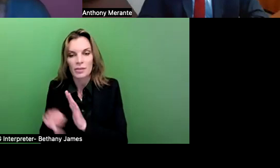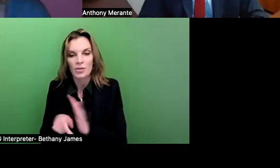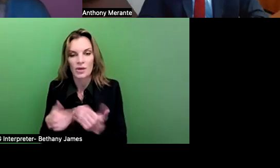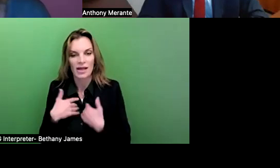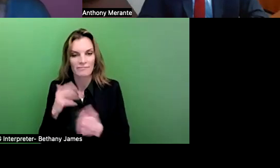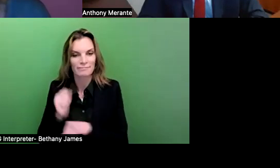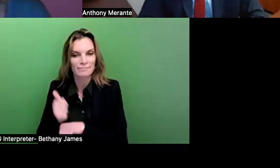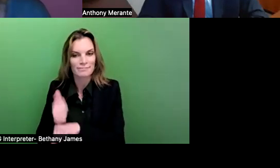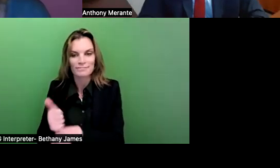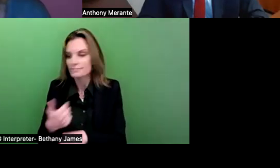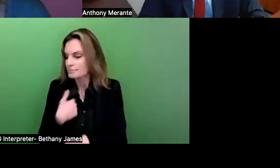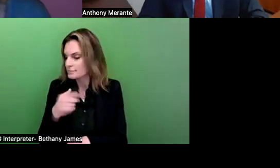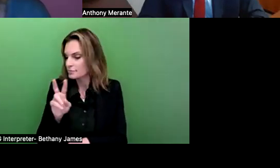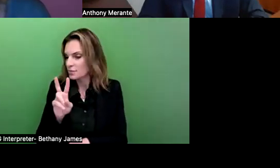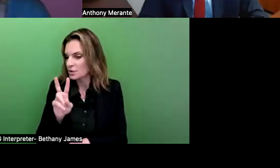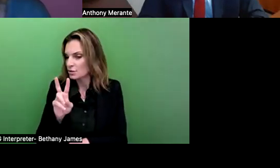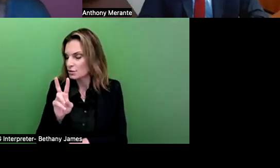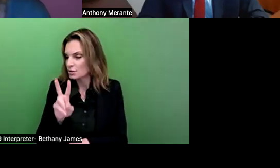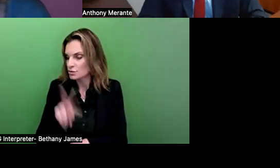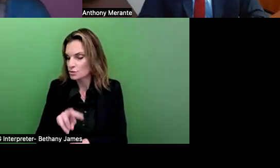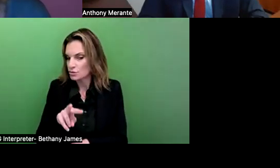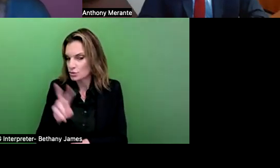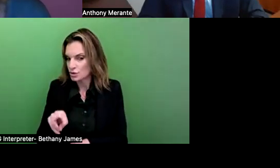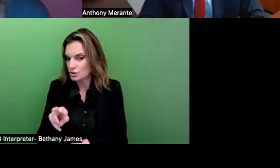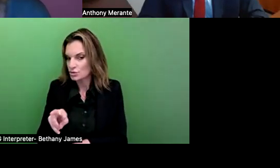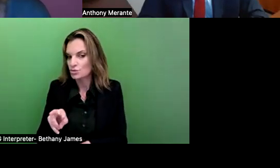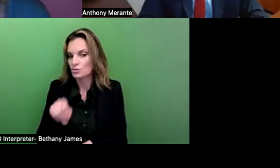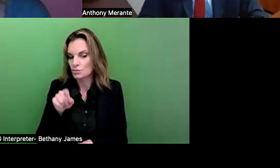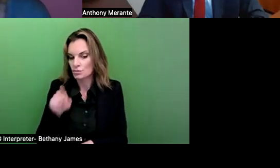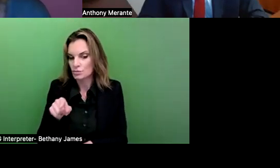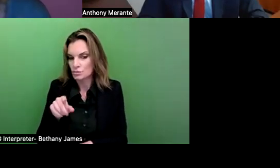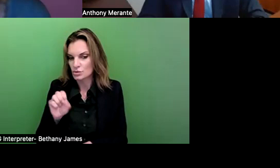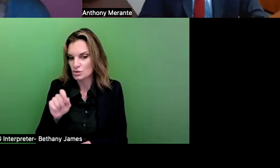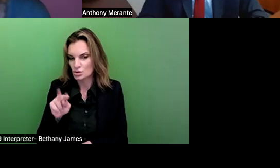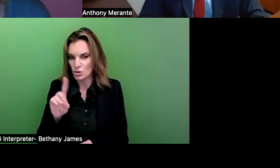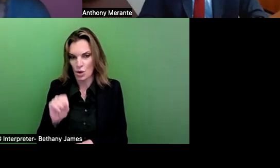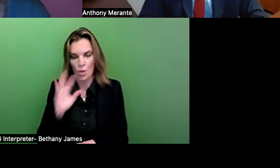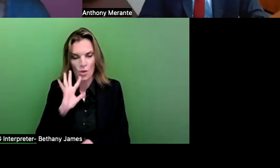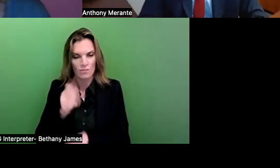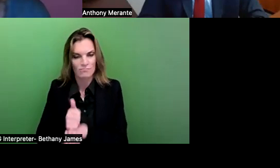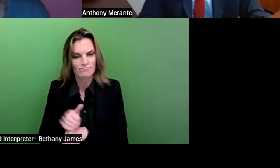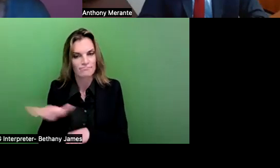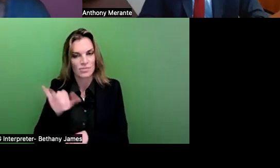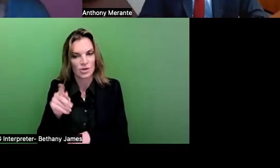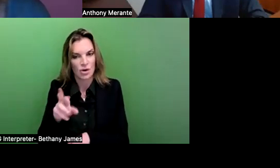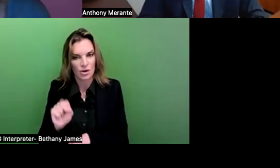the 22 studios in total will be built in Yonkers. That's an entire new industry,